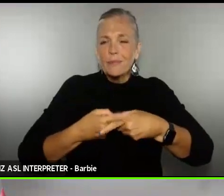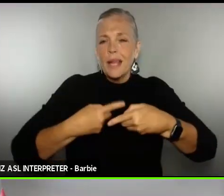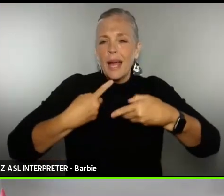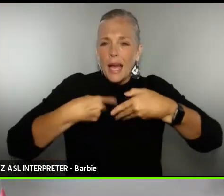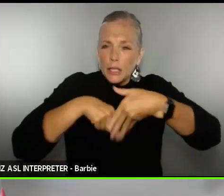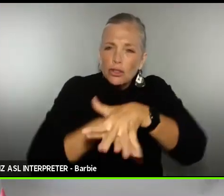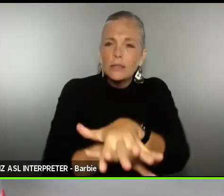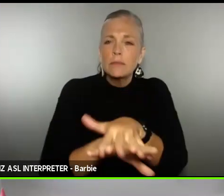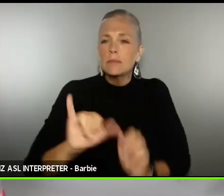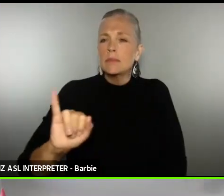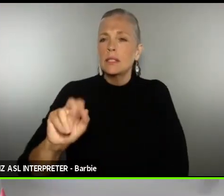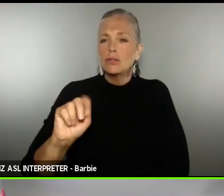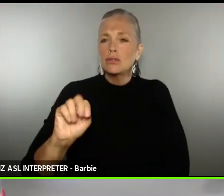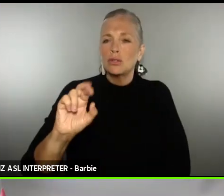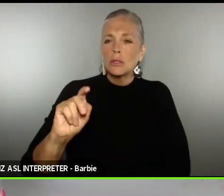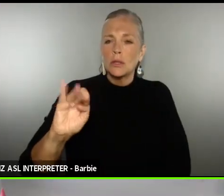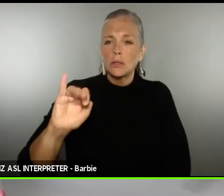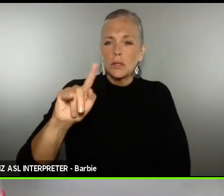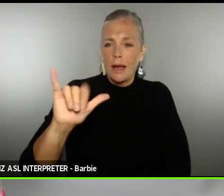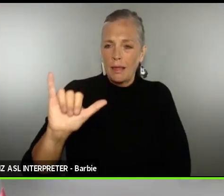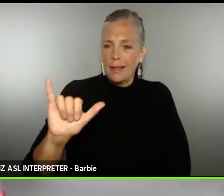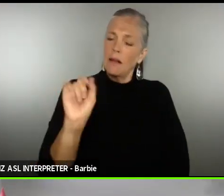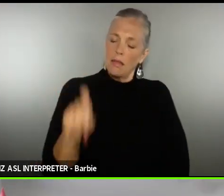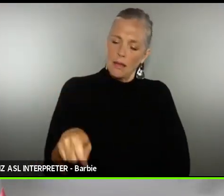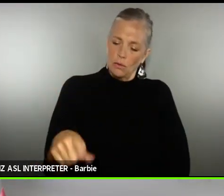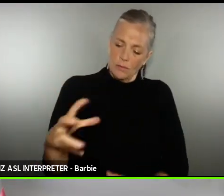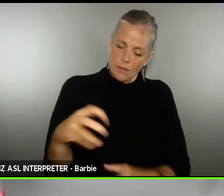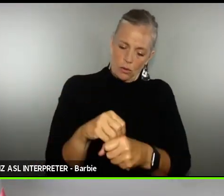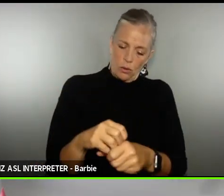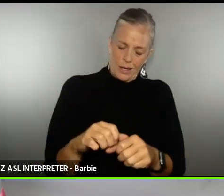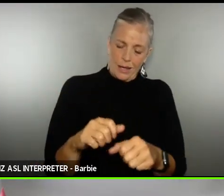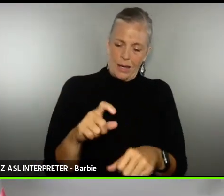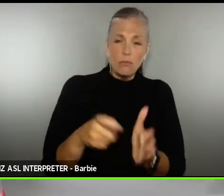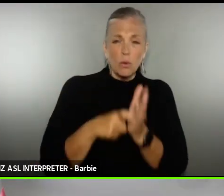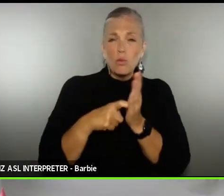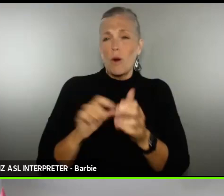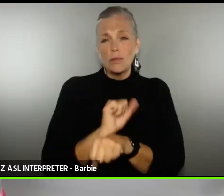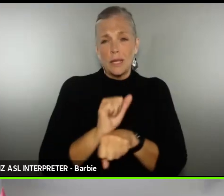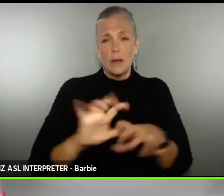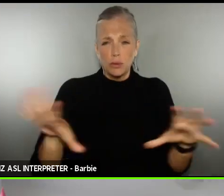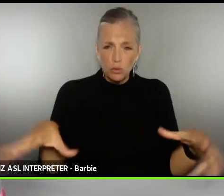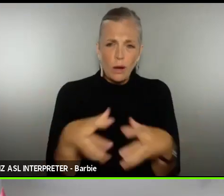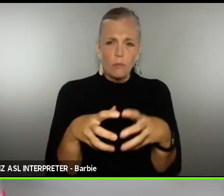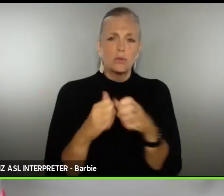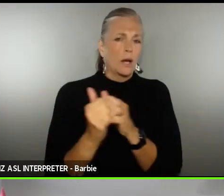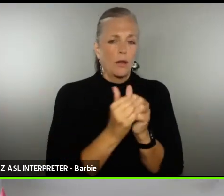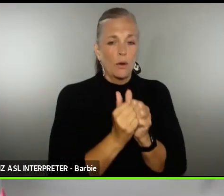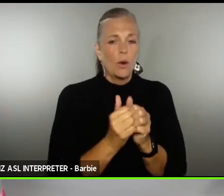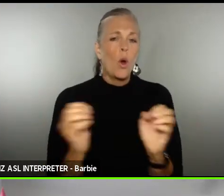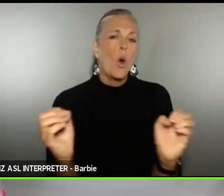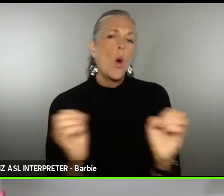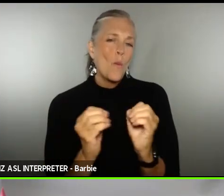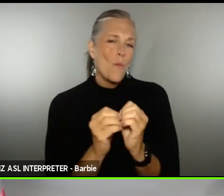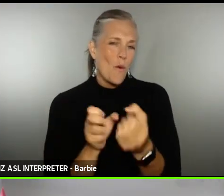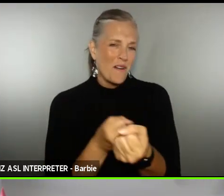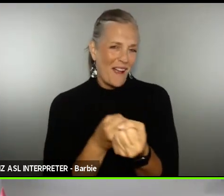have the language for how these things come together. And so, yeah, so more art, more